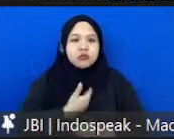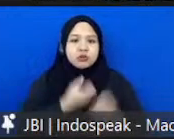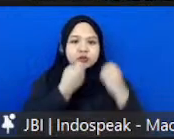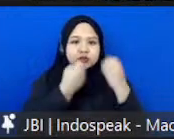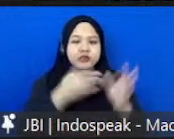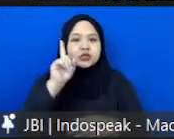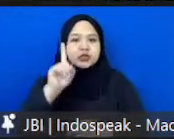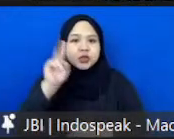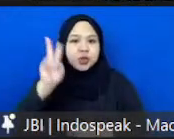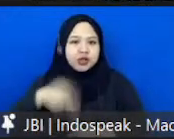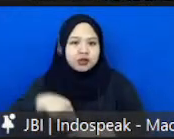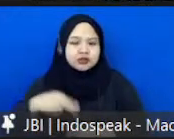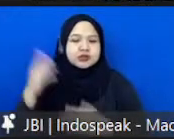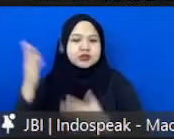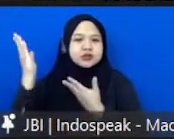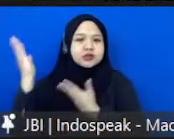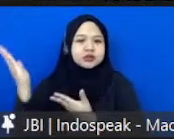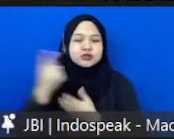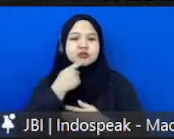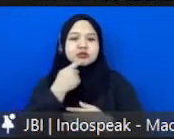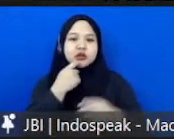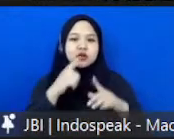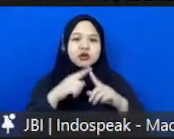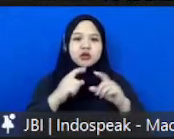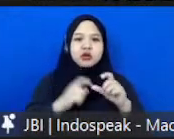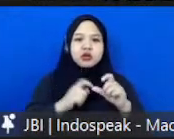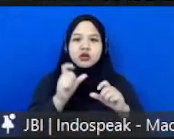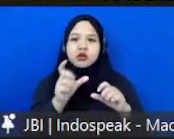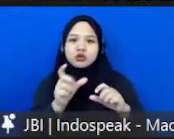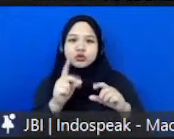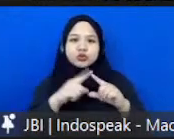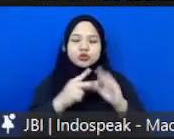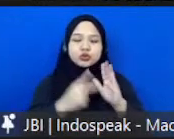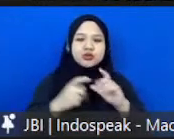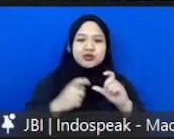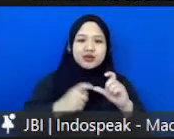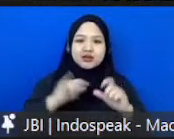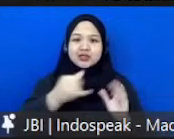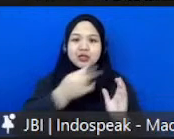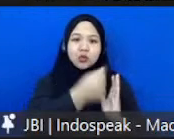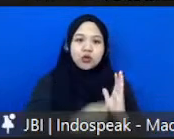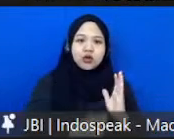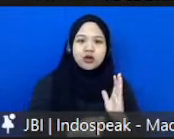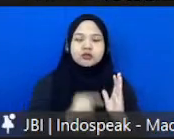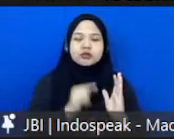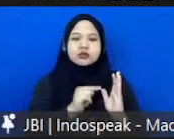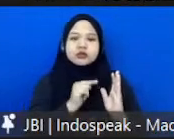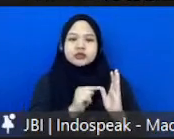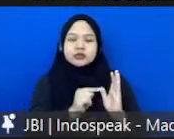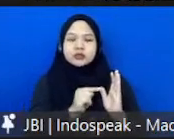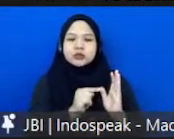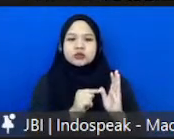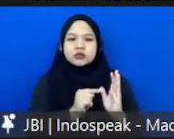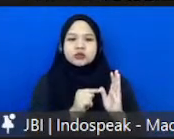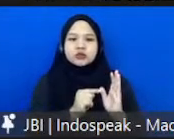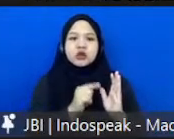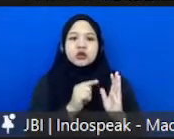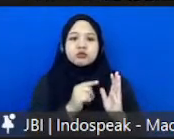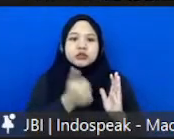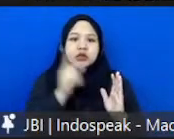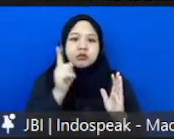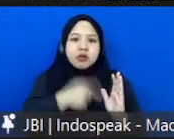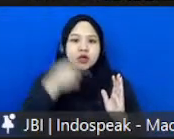that insurance or budgeting on finance is one of the elements in terms of if you want to use kind of like